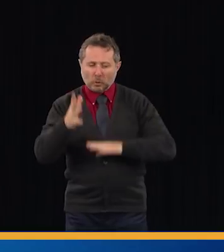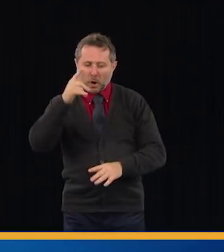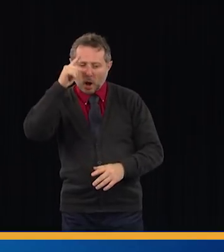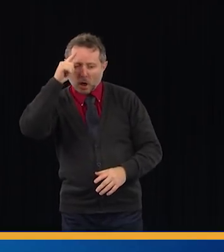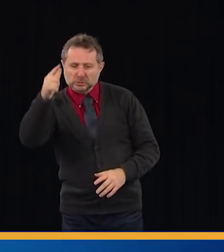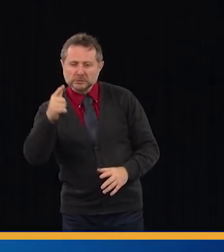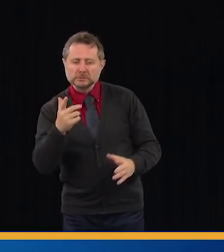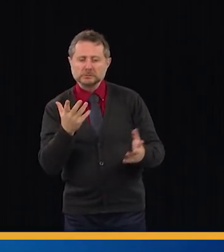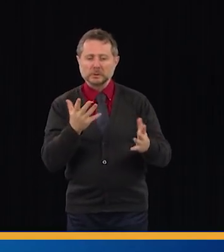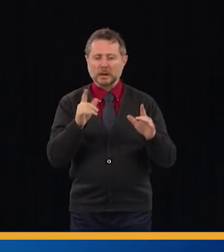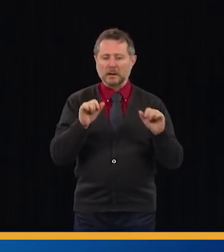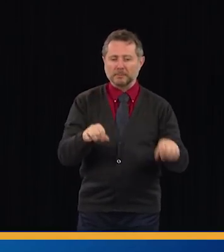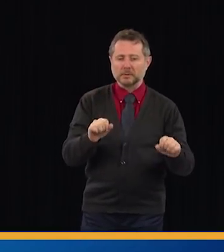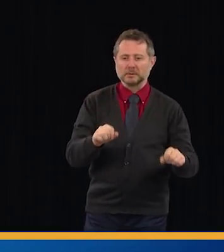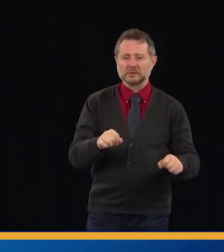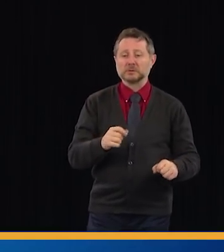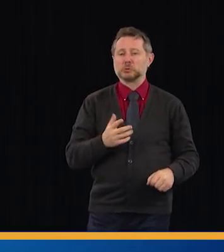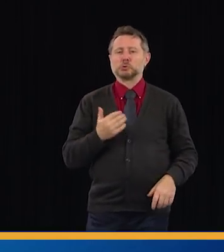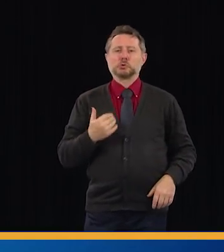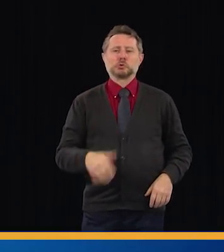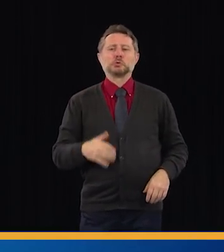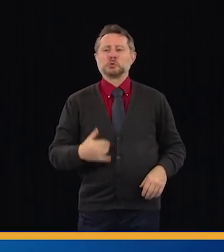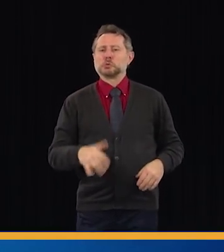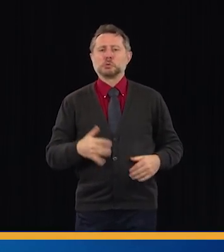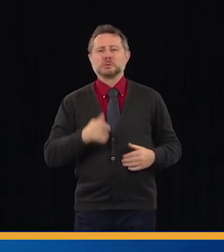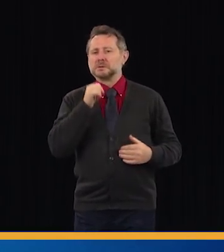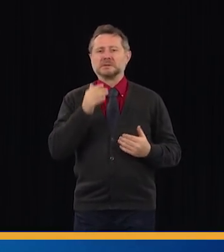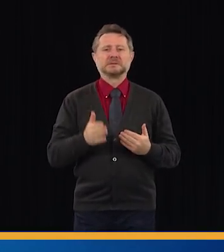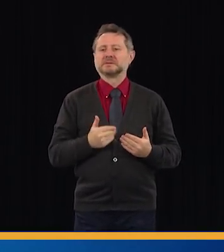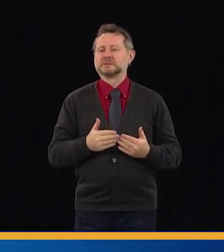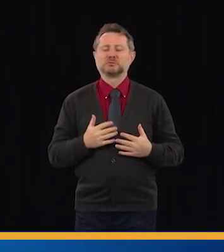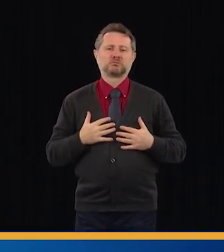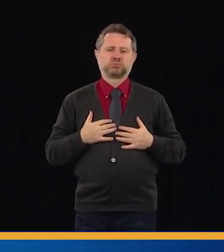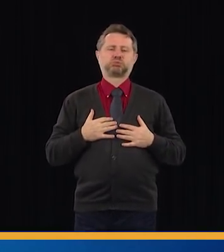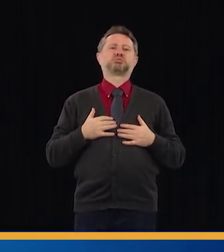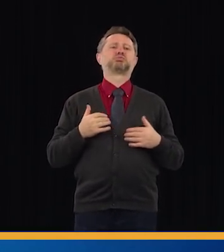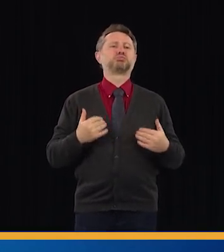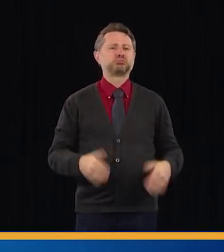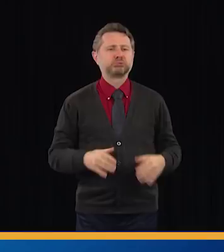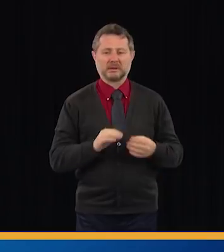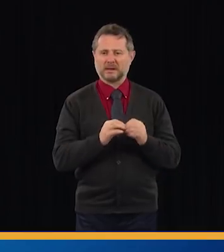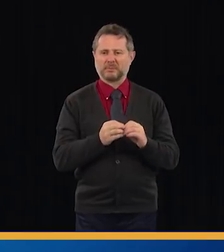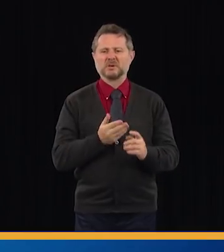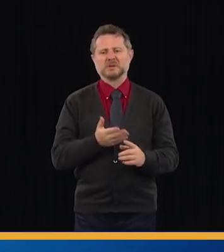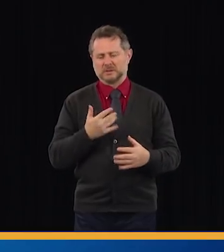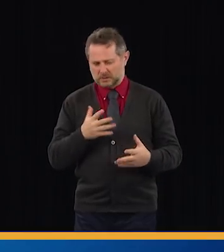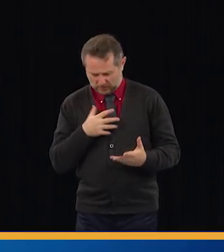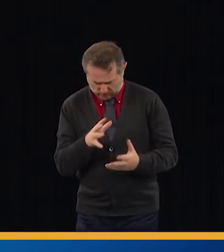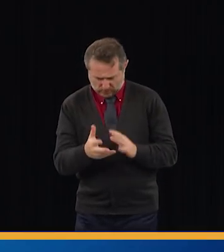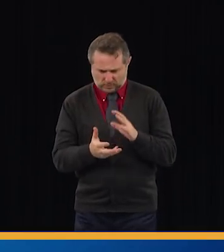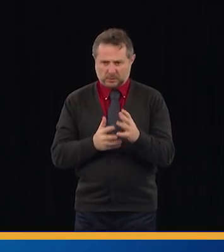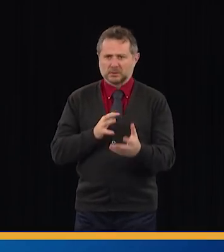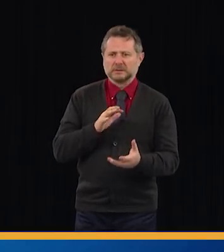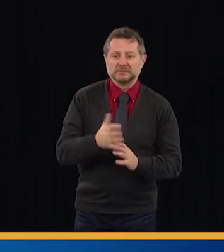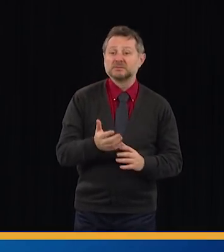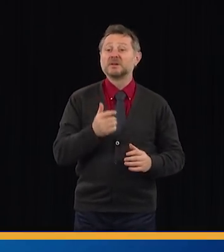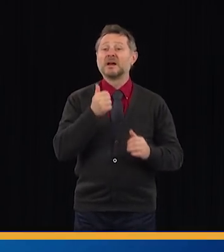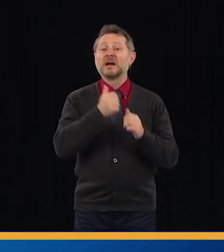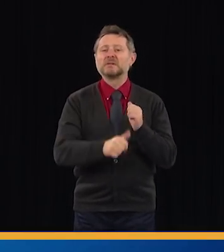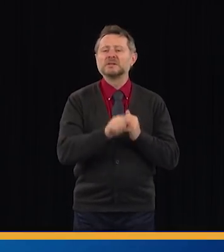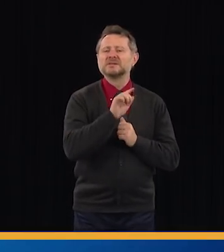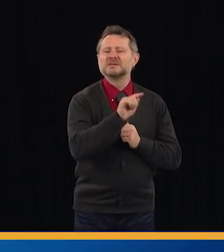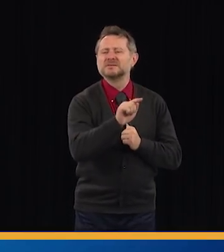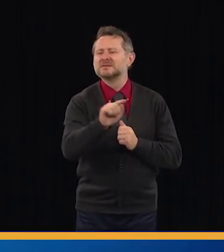incredibly difficult to deal with. Every number is